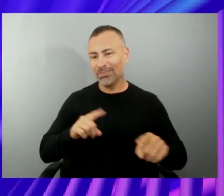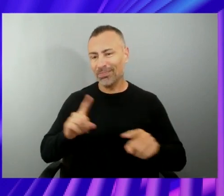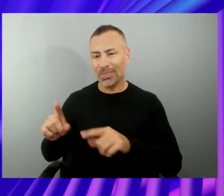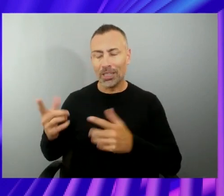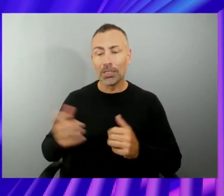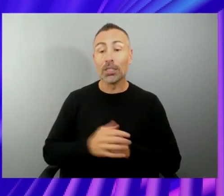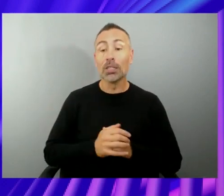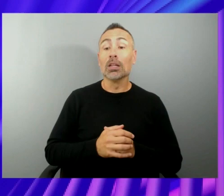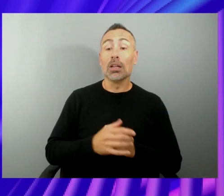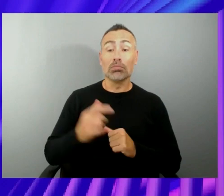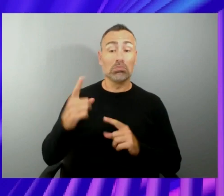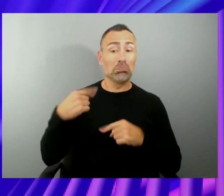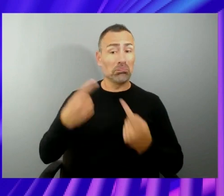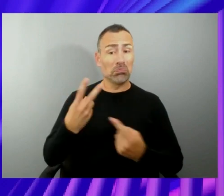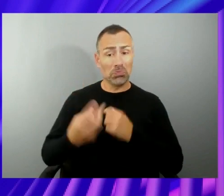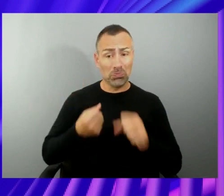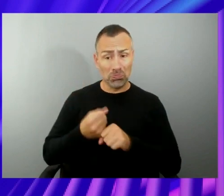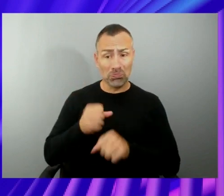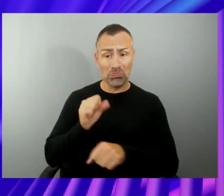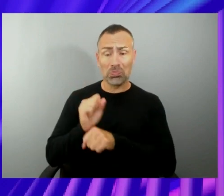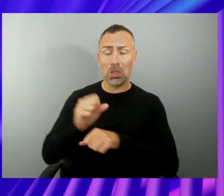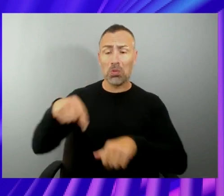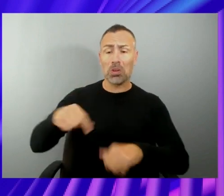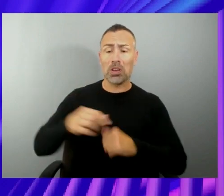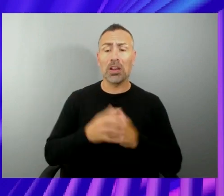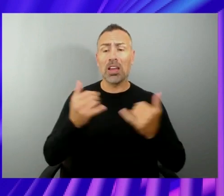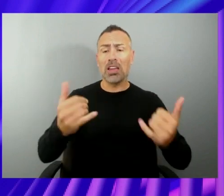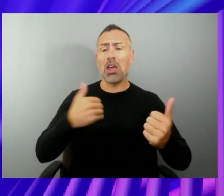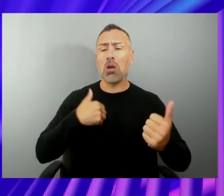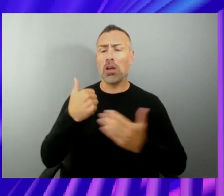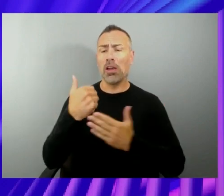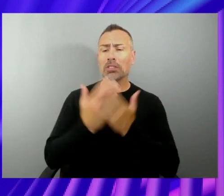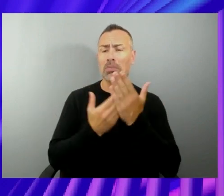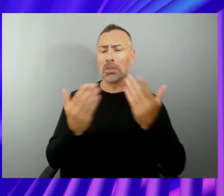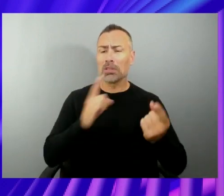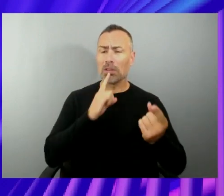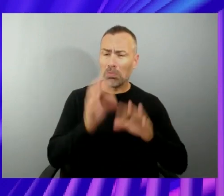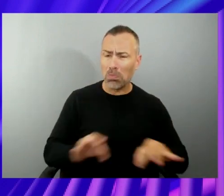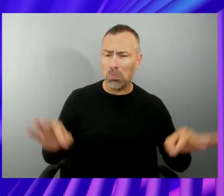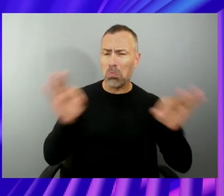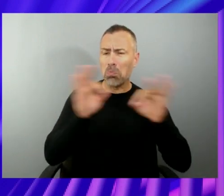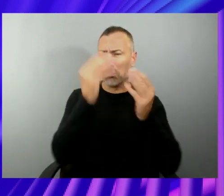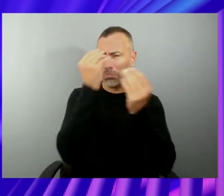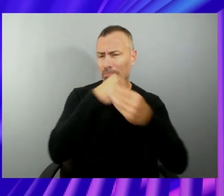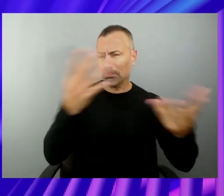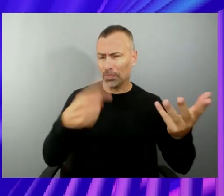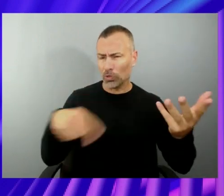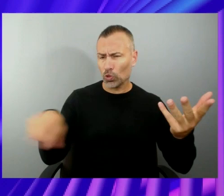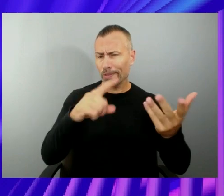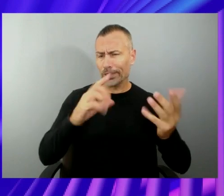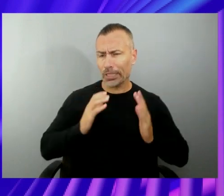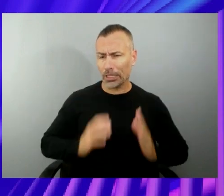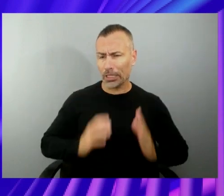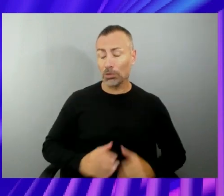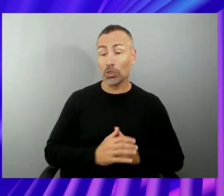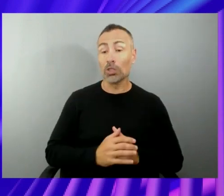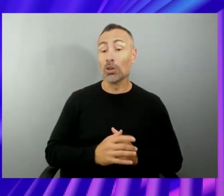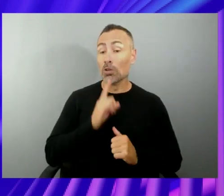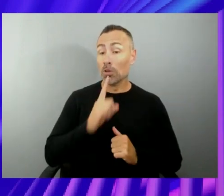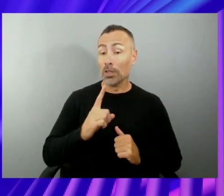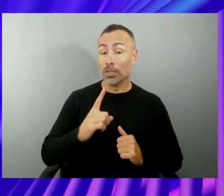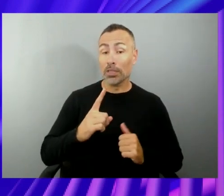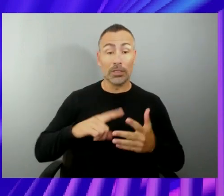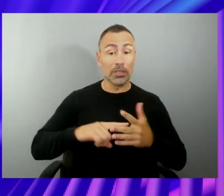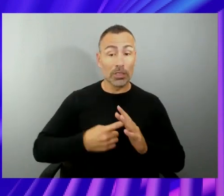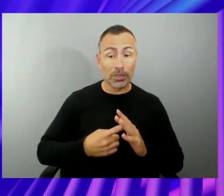really super important to us to get across to our customers and really start the conversation with you all about